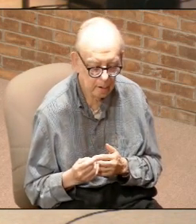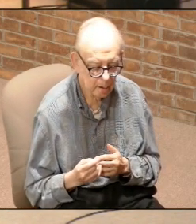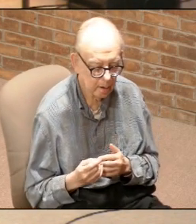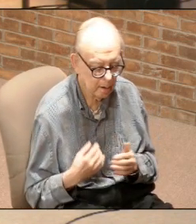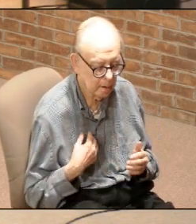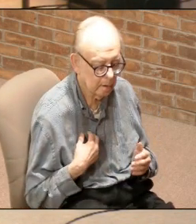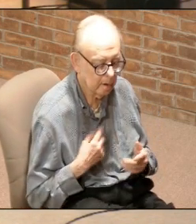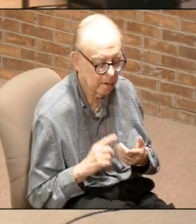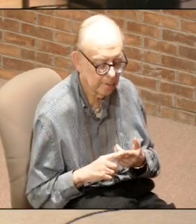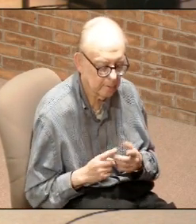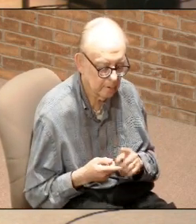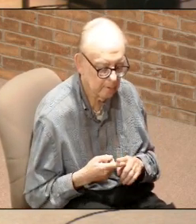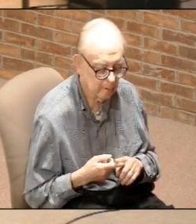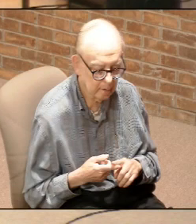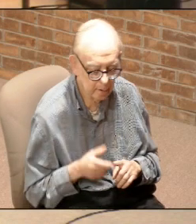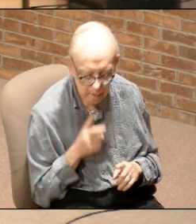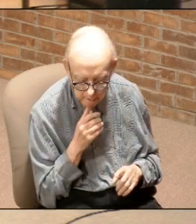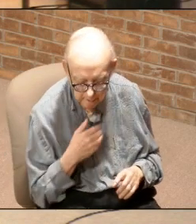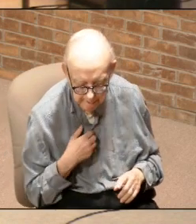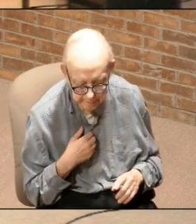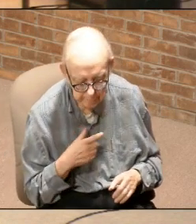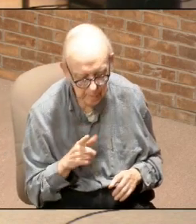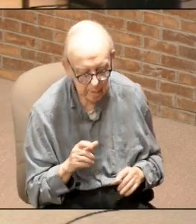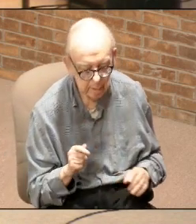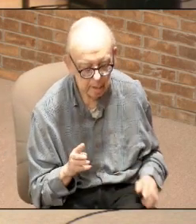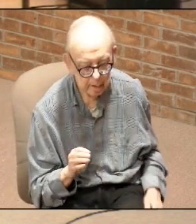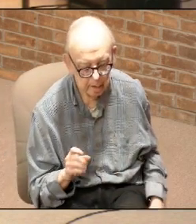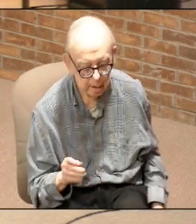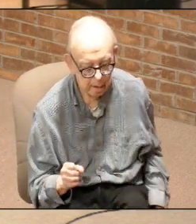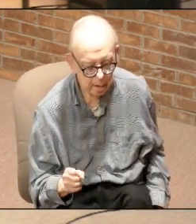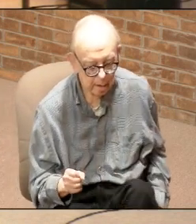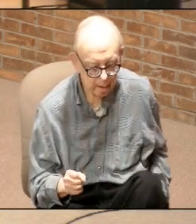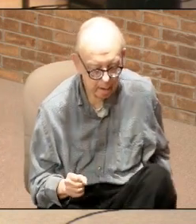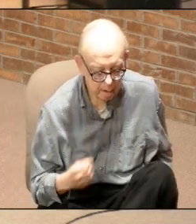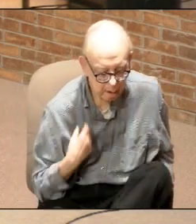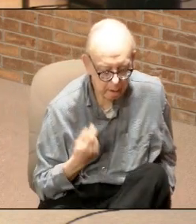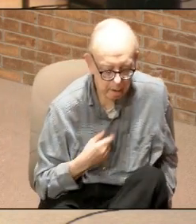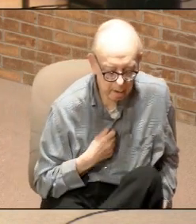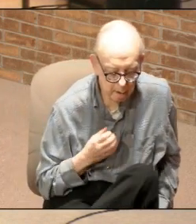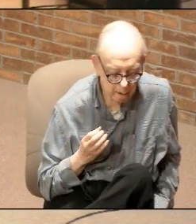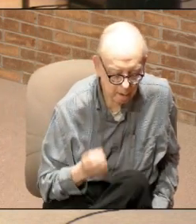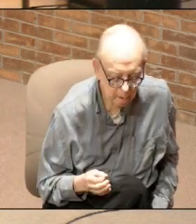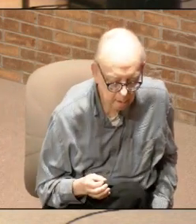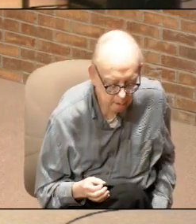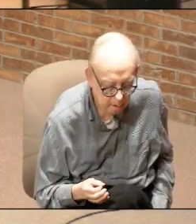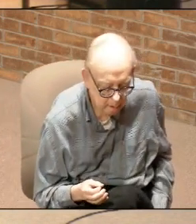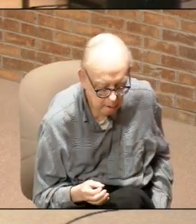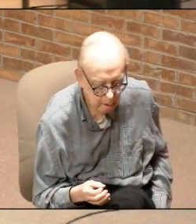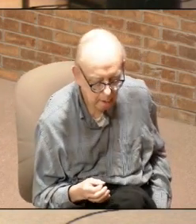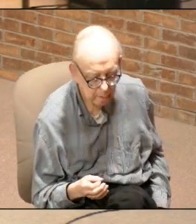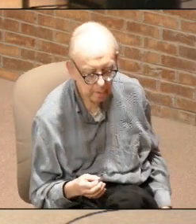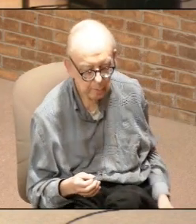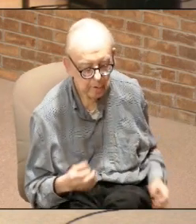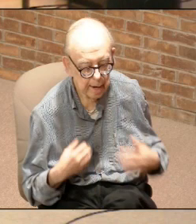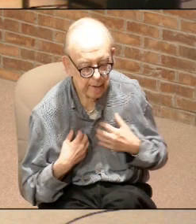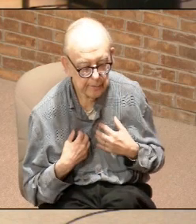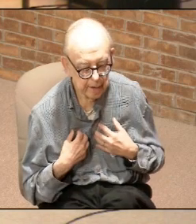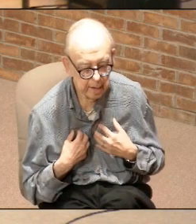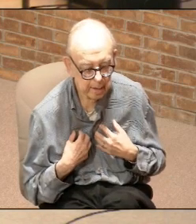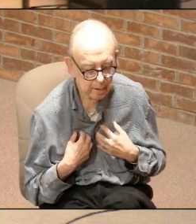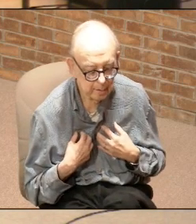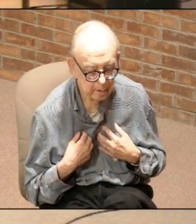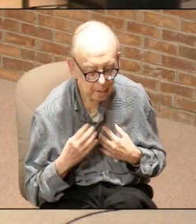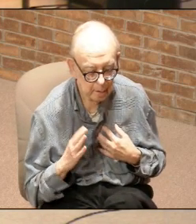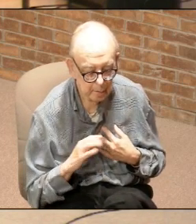i had a friend who had some inflatables so we decided we're going to throw a block party i